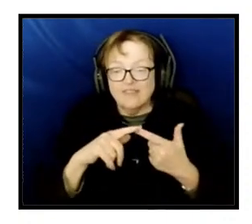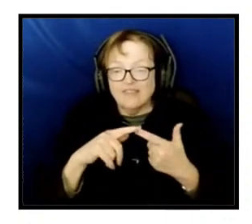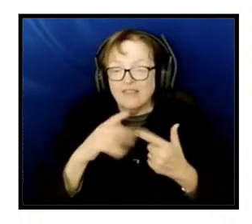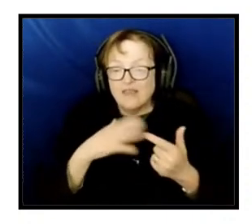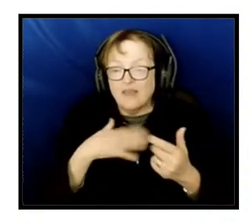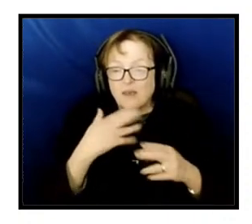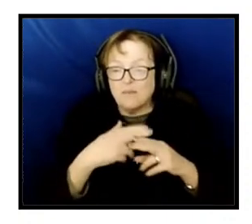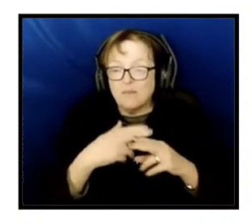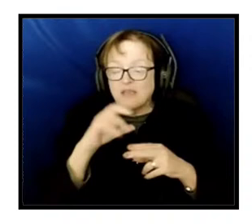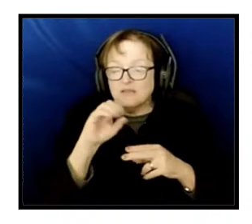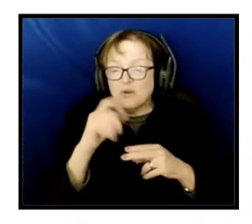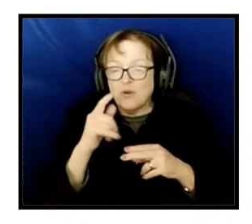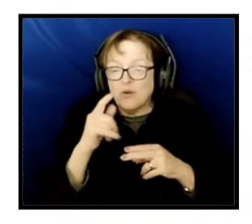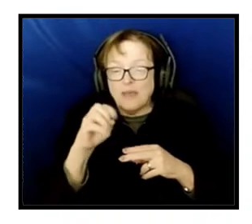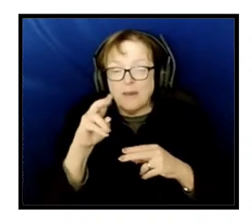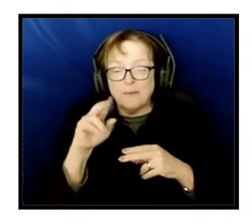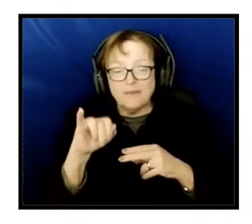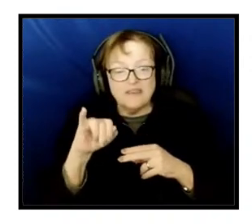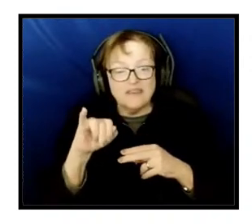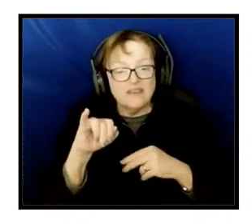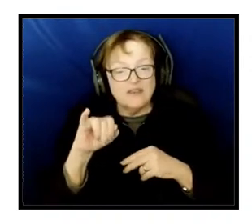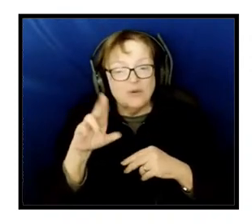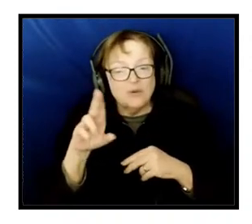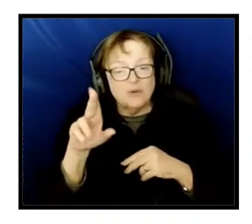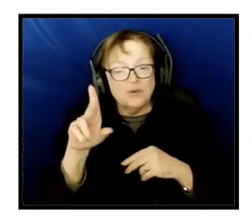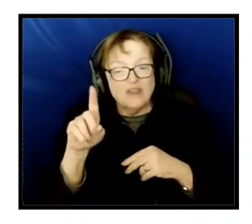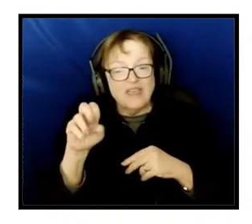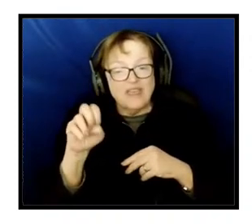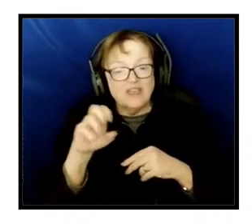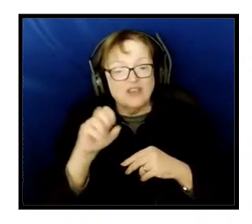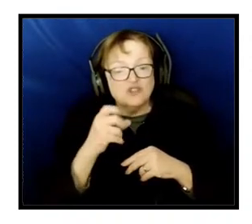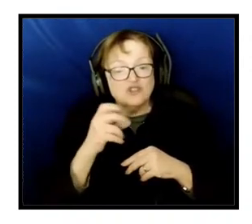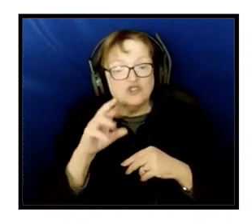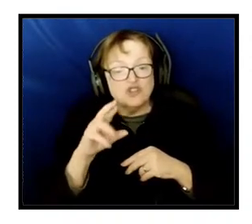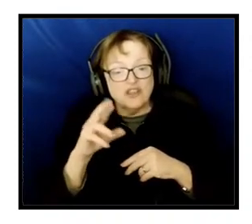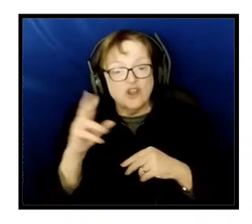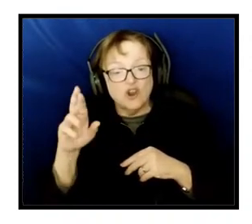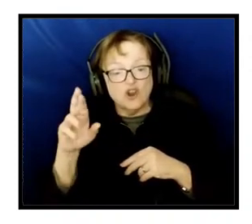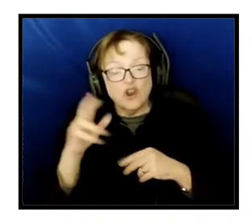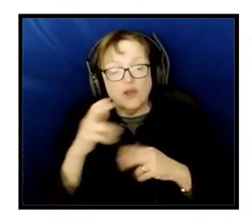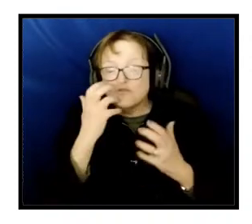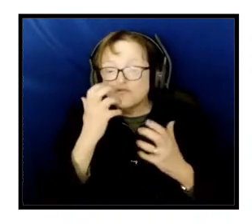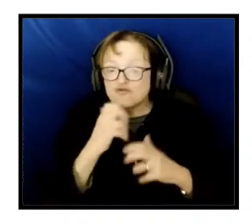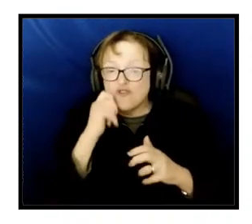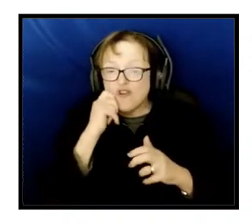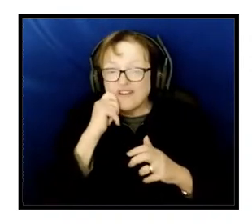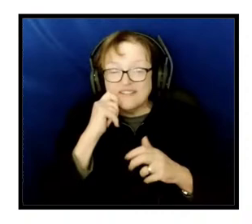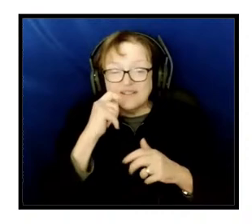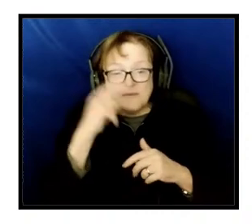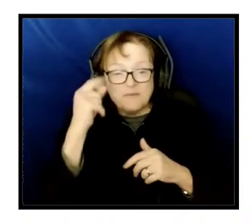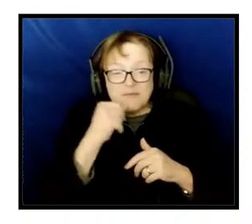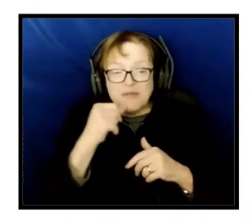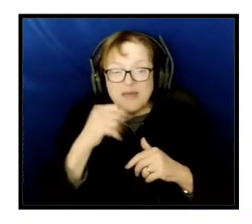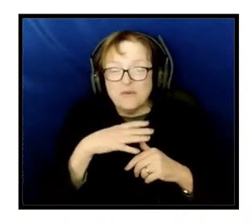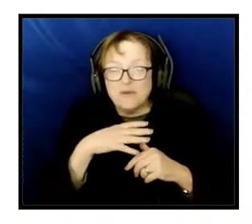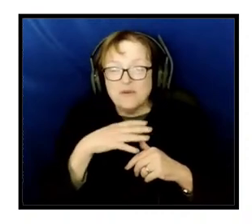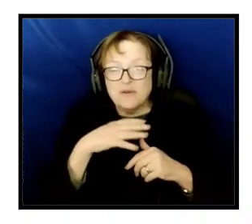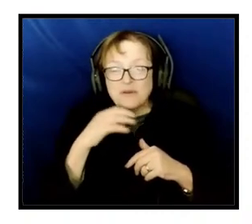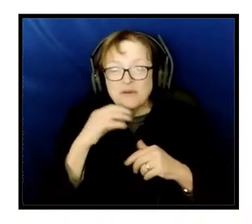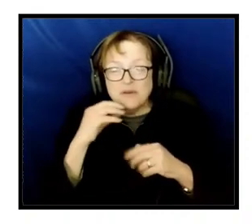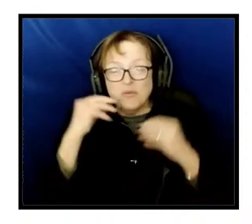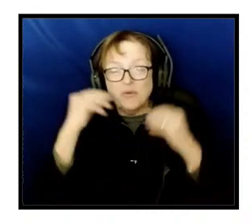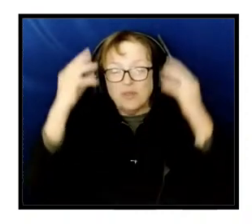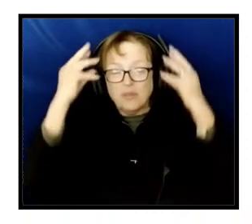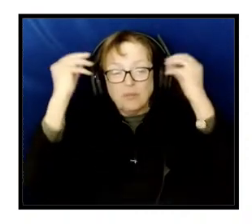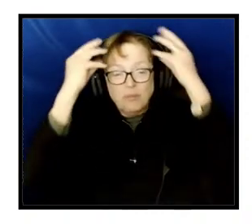name is Ogemdi Ude. My pronouns are she, her, hers. I am a dark-skinned Black woman with poofy, 4C